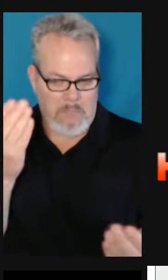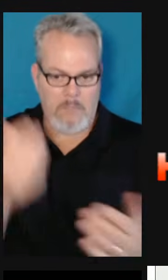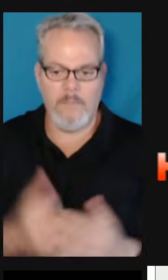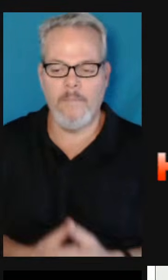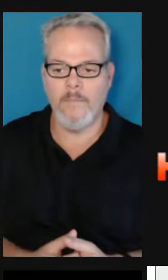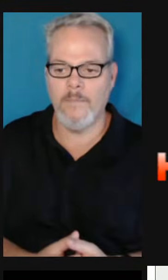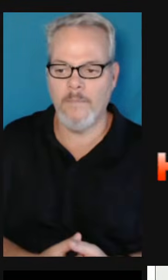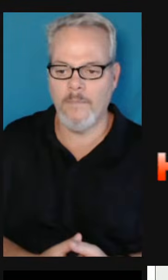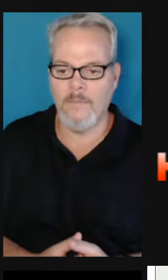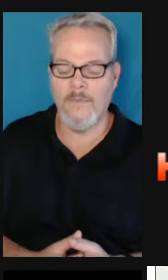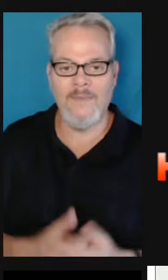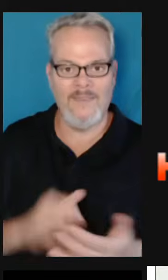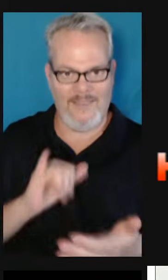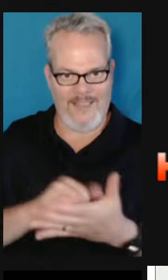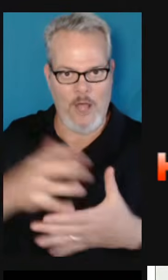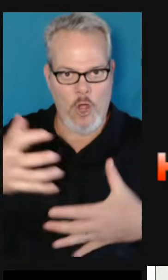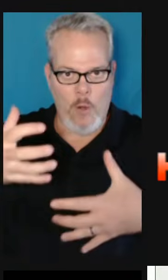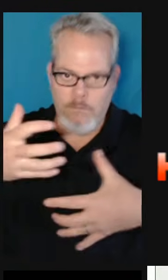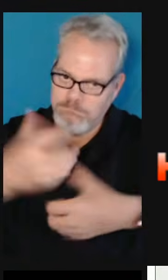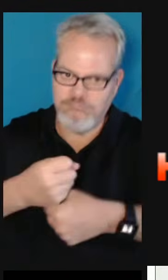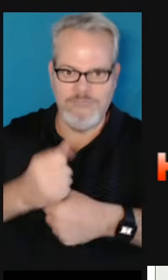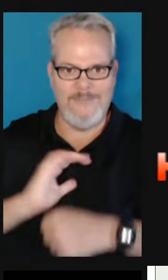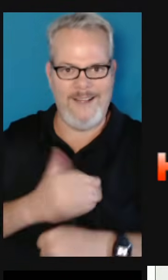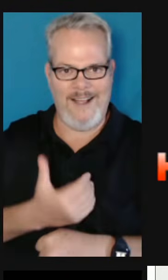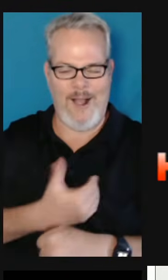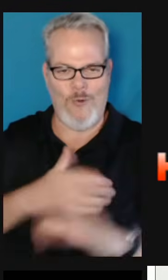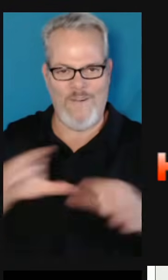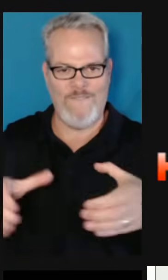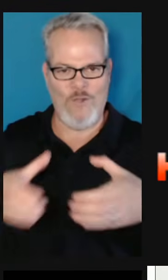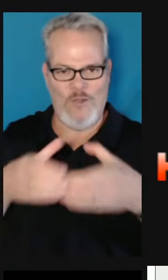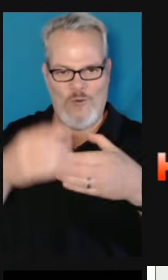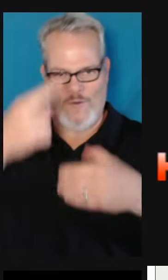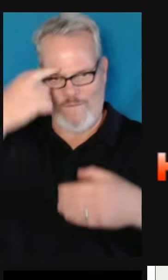And that's our Hawaiian volcano summary for this week.